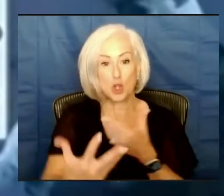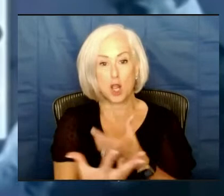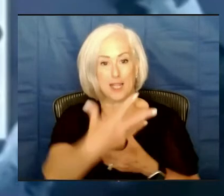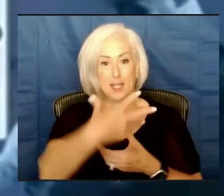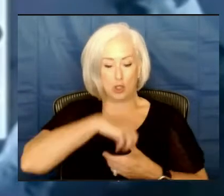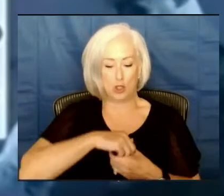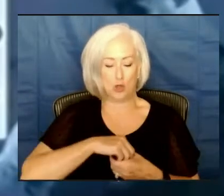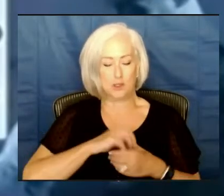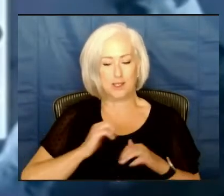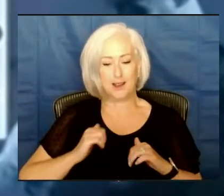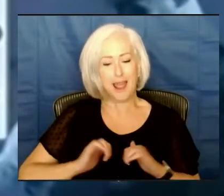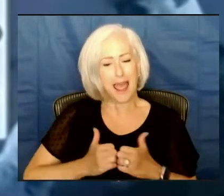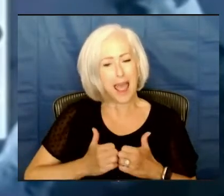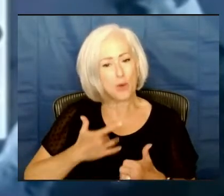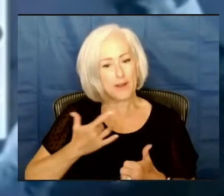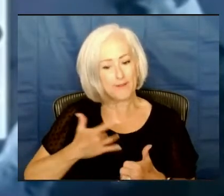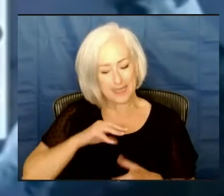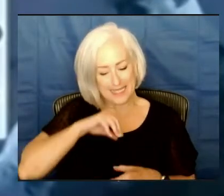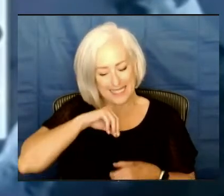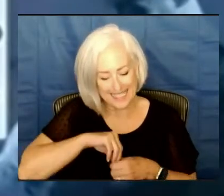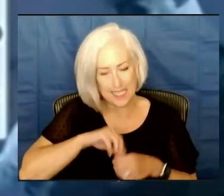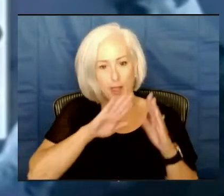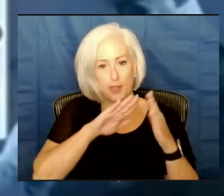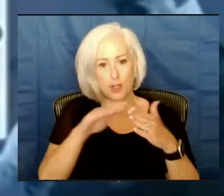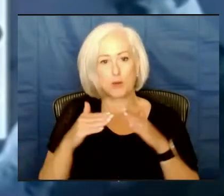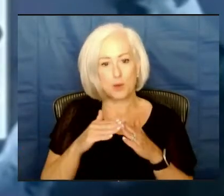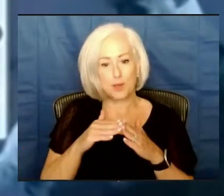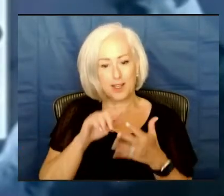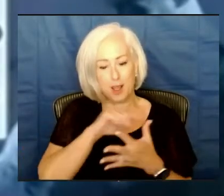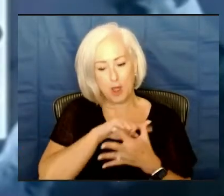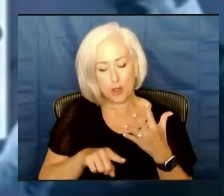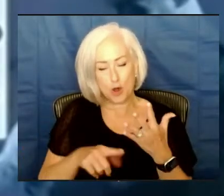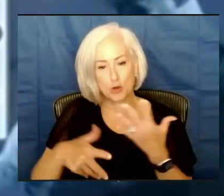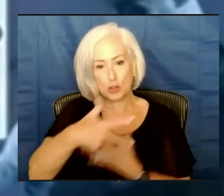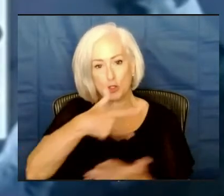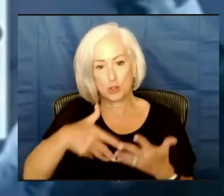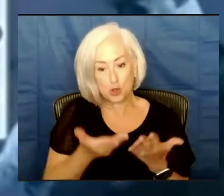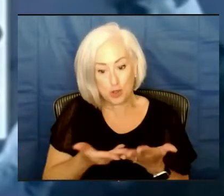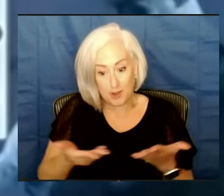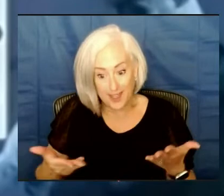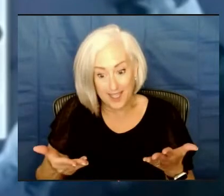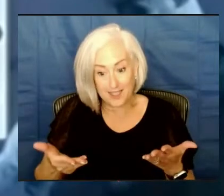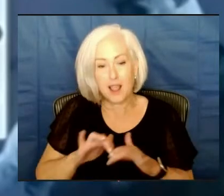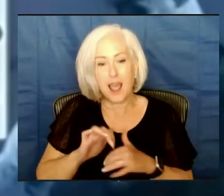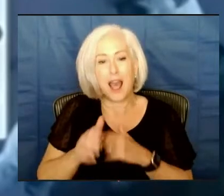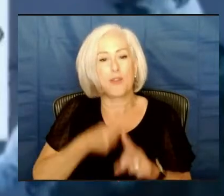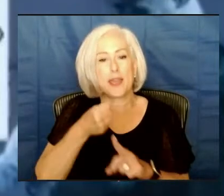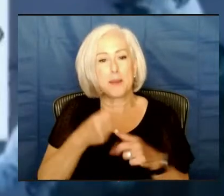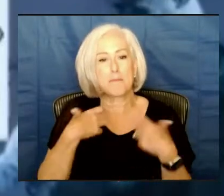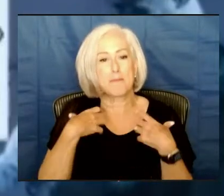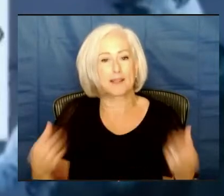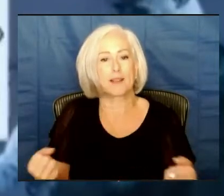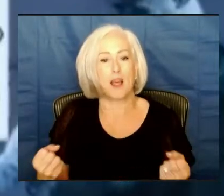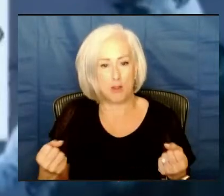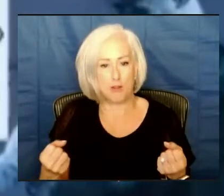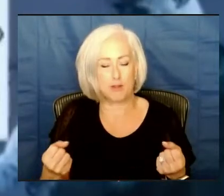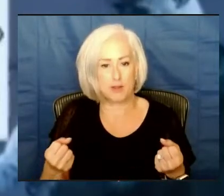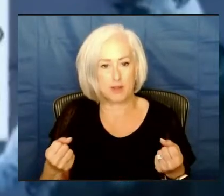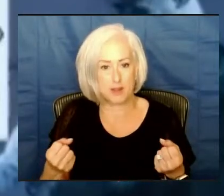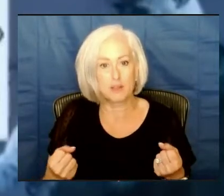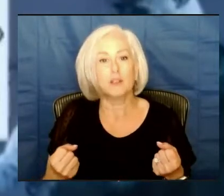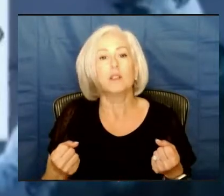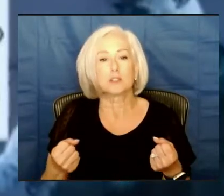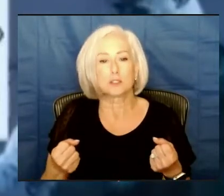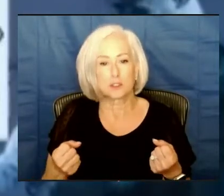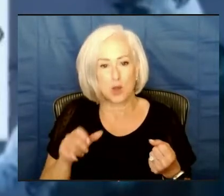feel in our communities. It is really those social factors that impact our health. So it's really characterized in those areas